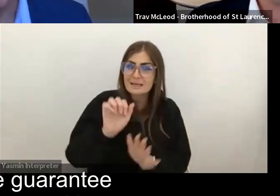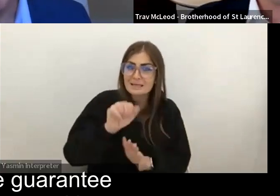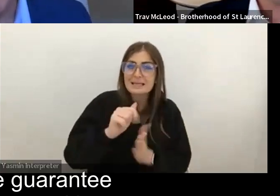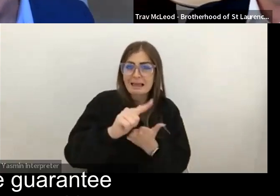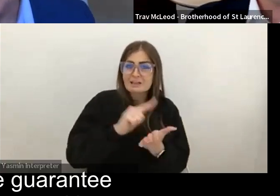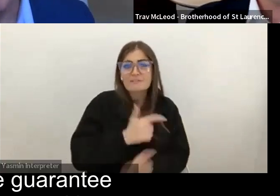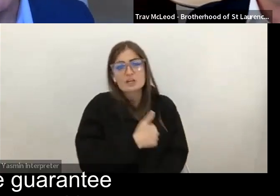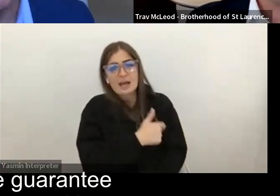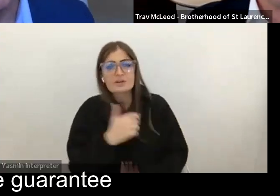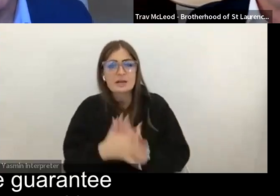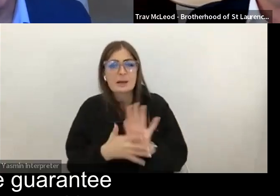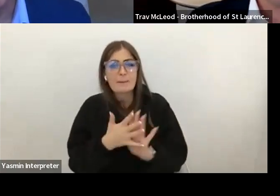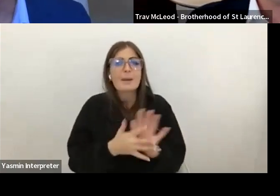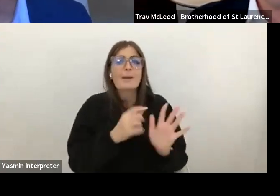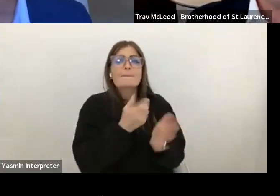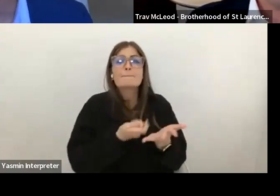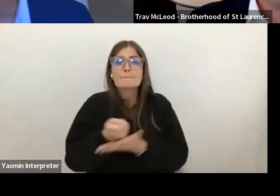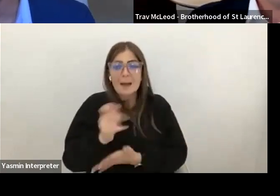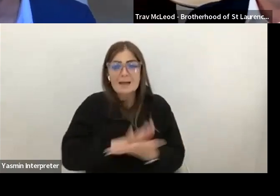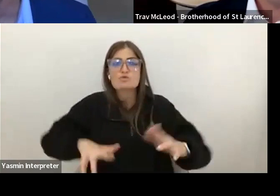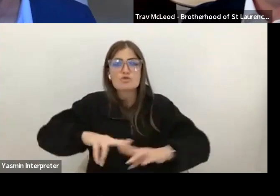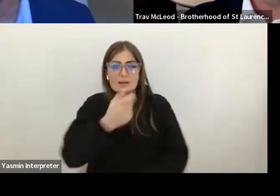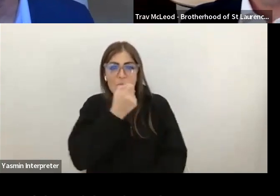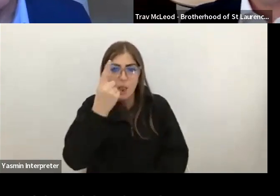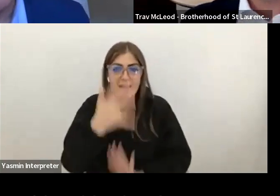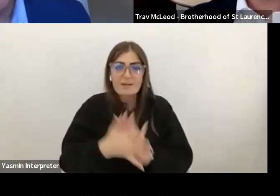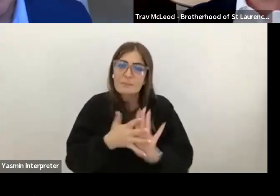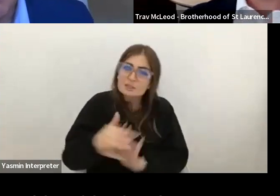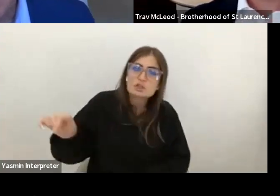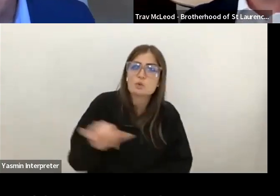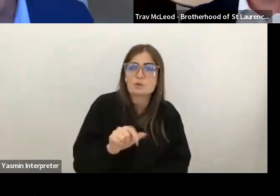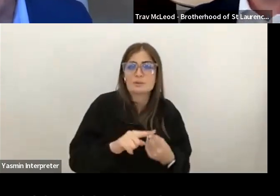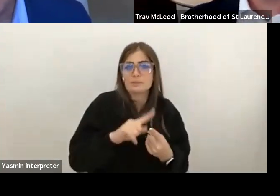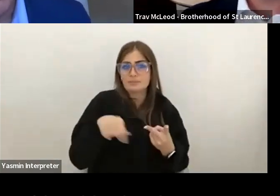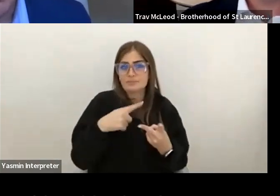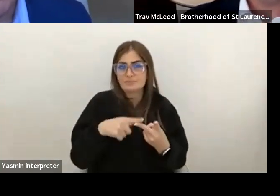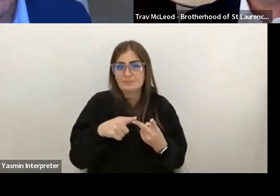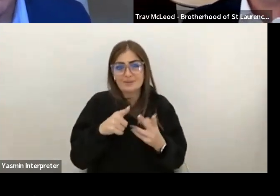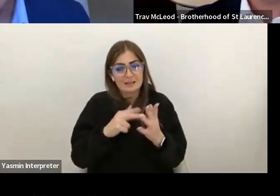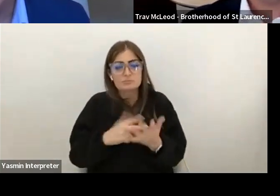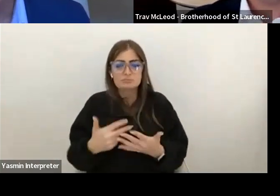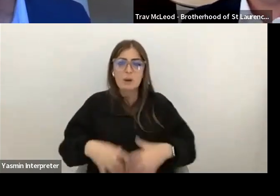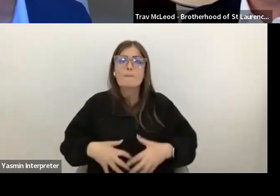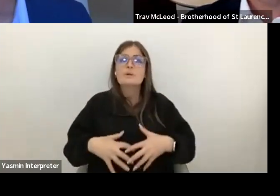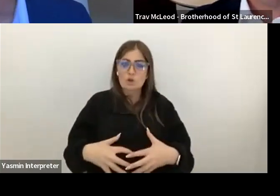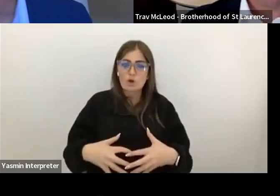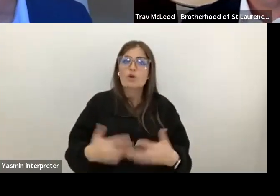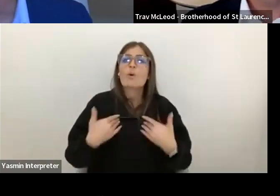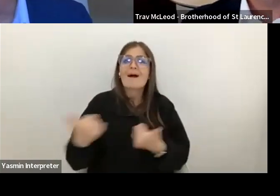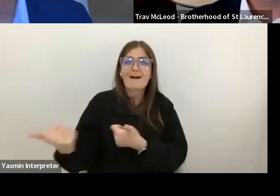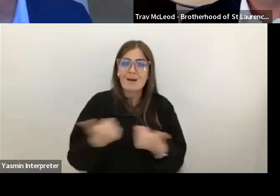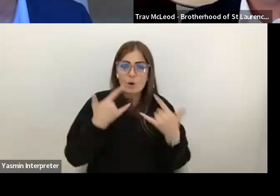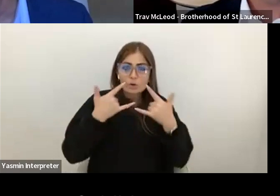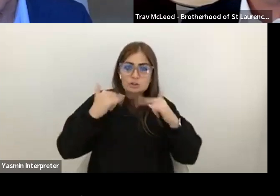legislative guarantee around paid parental leave. It's a legislative guarantee around infant maternal health checks. It's a